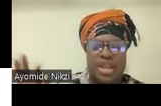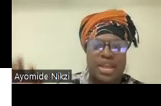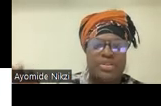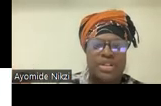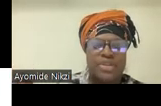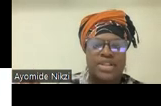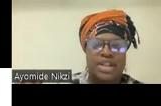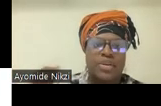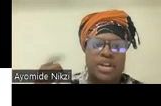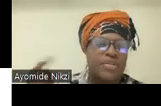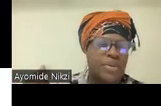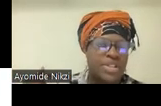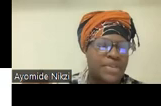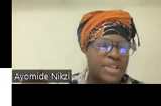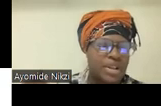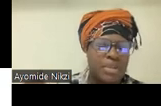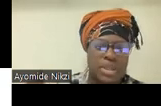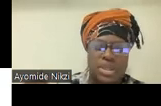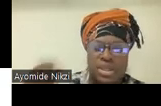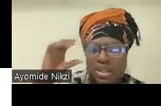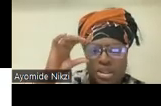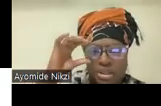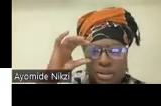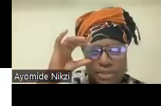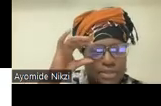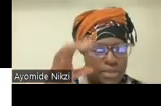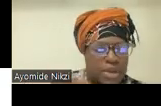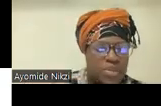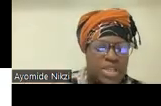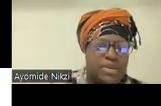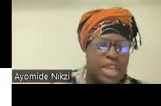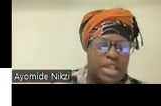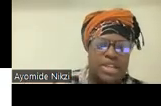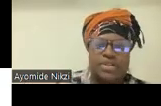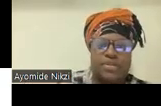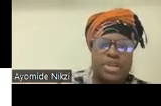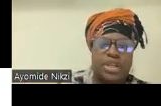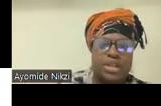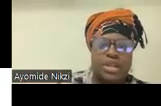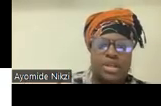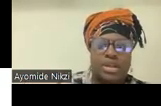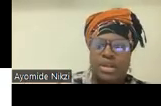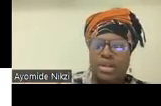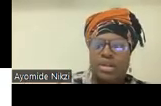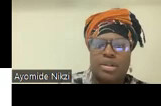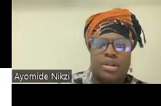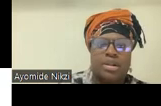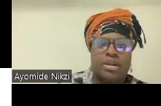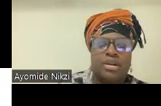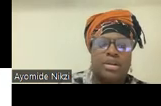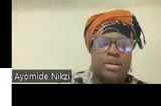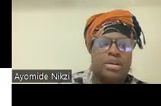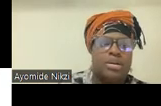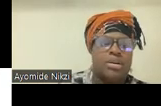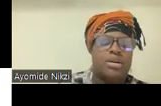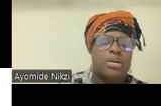see your hand or something, because I don't hear your voice every time. That would be make it you easier. Just said in the chat that I don't need to vote, so I